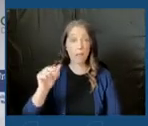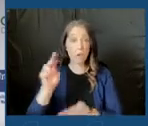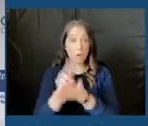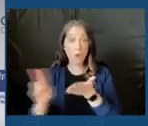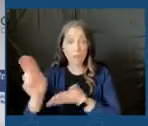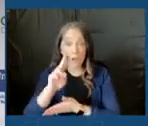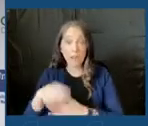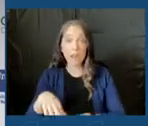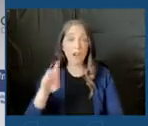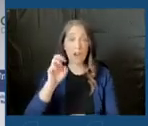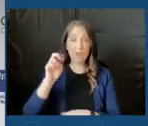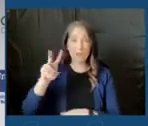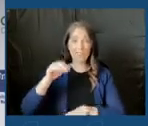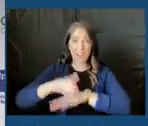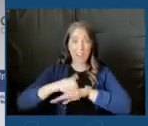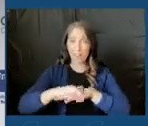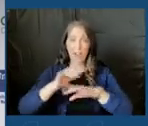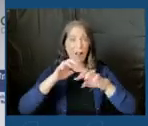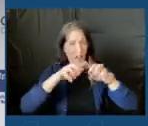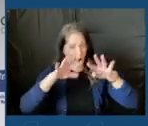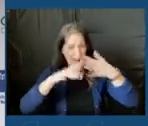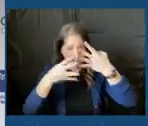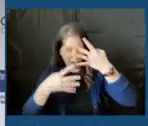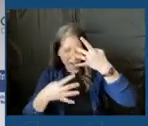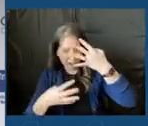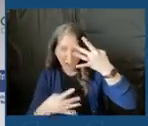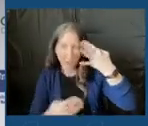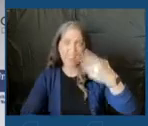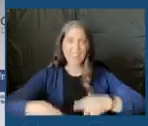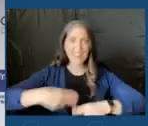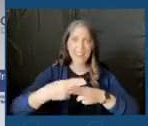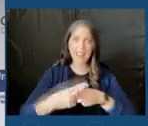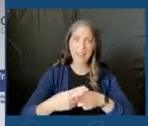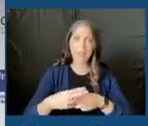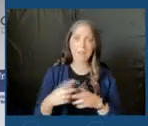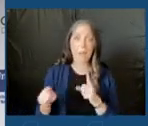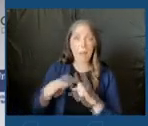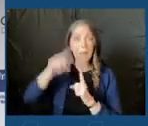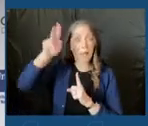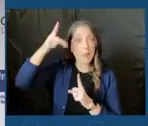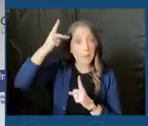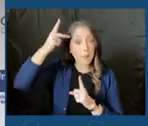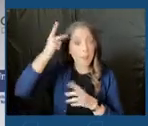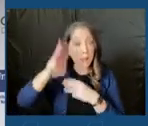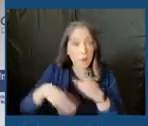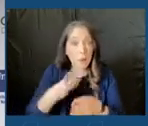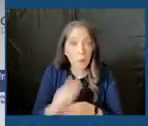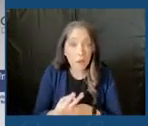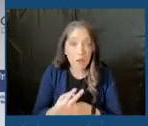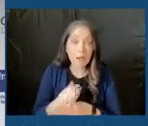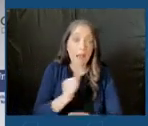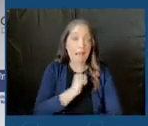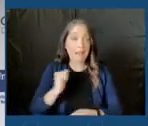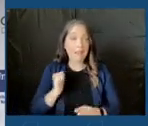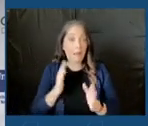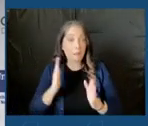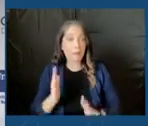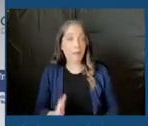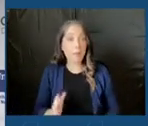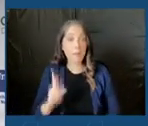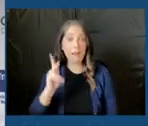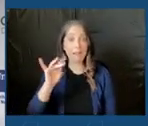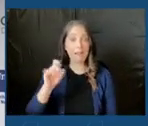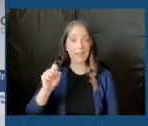and I mean, this is a powerful group, and even bringing in the political world. Former Assembly Member Keith Wright, I believe, has joined us, the county chair,